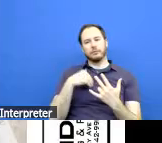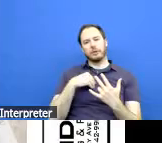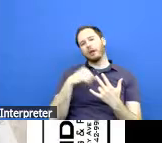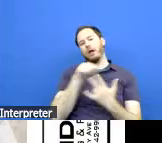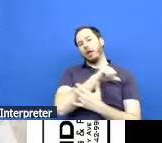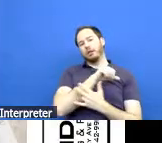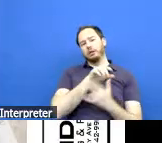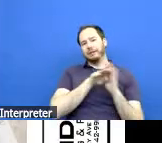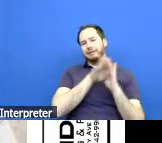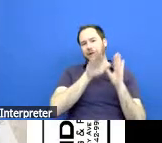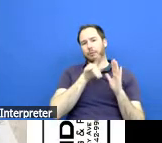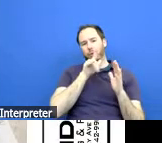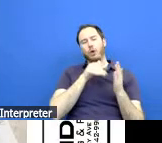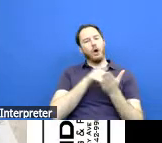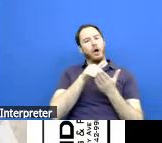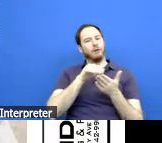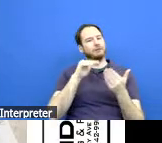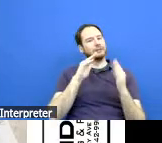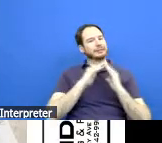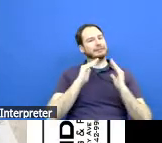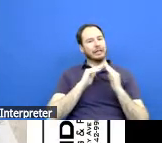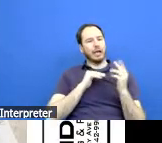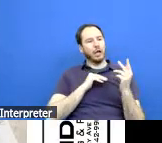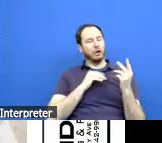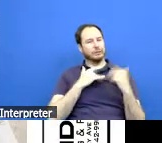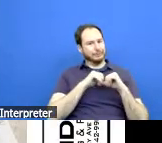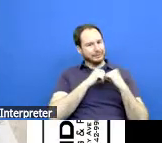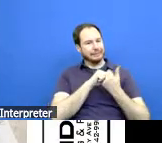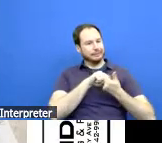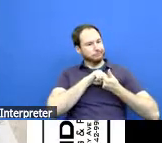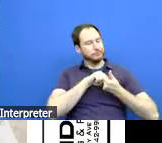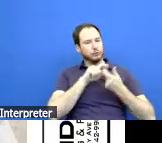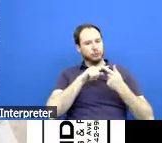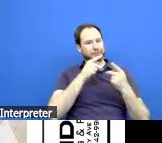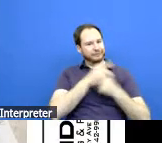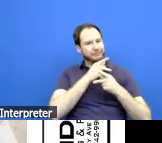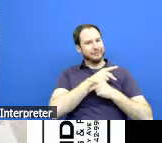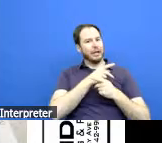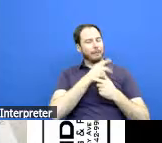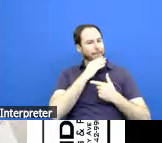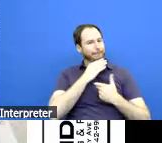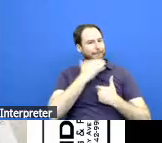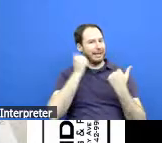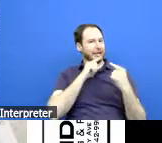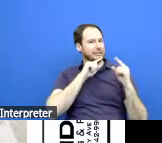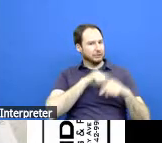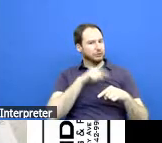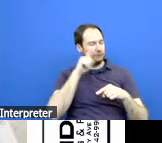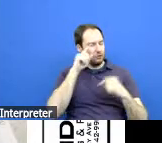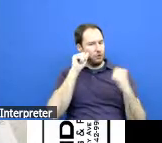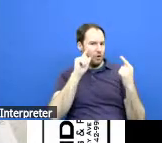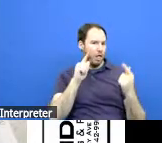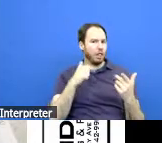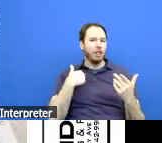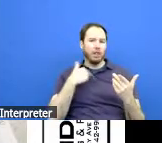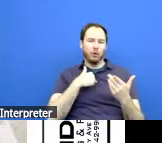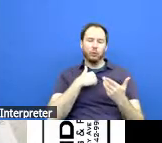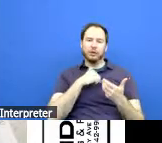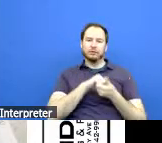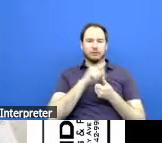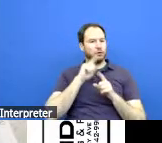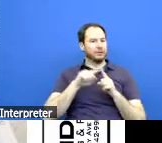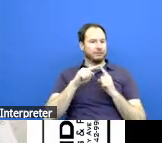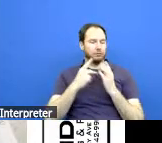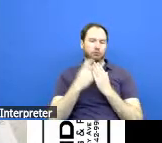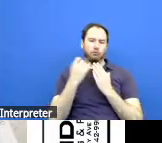who does work with the town and try to come up with solutions that work with the town, developer Lou Bavone. We've worked with him on other